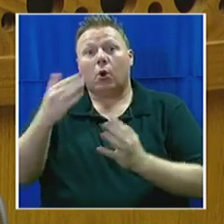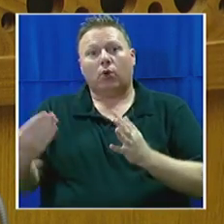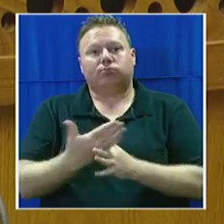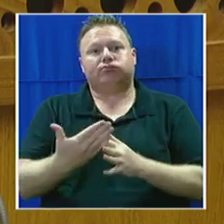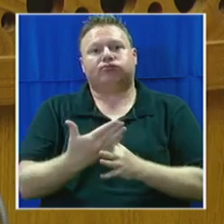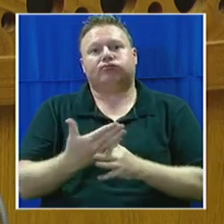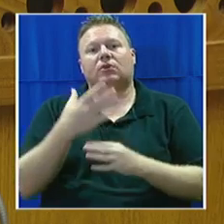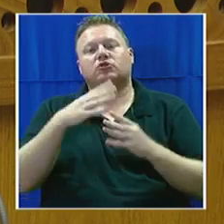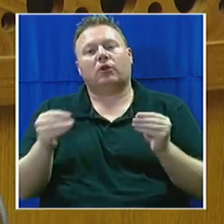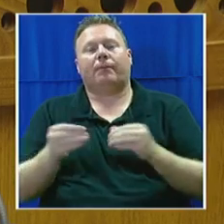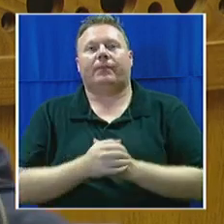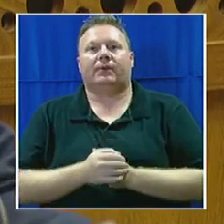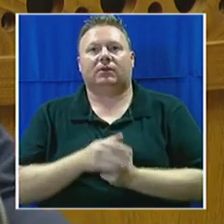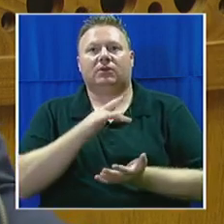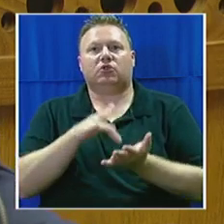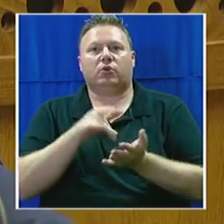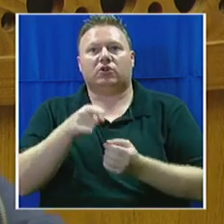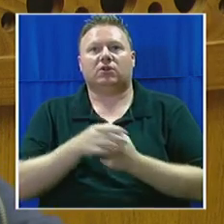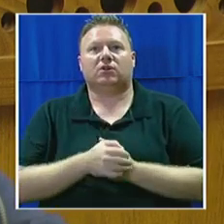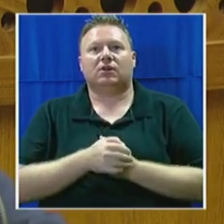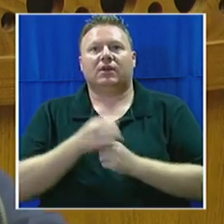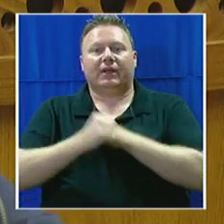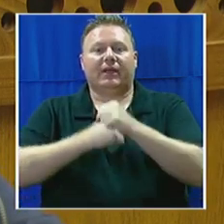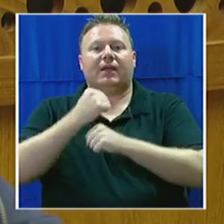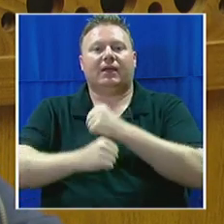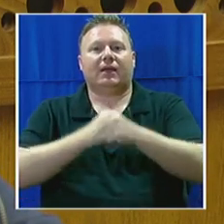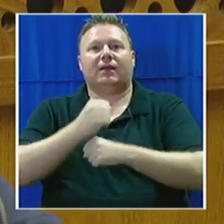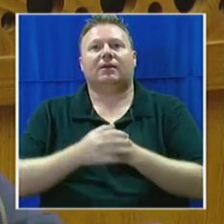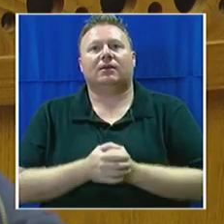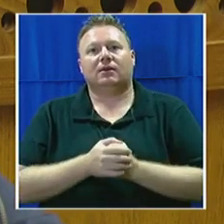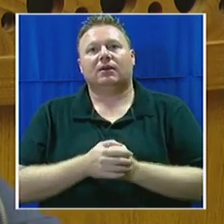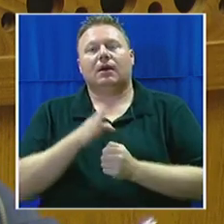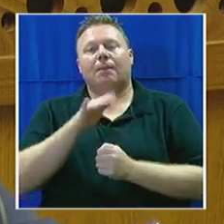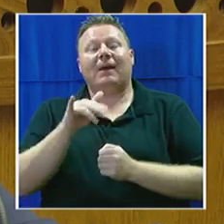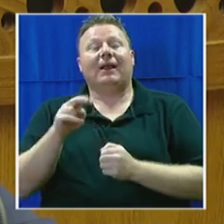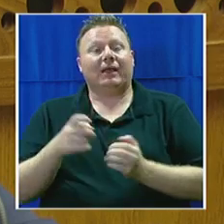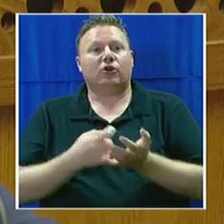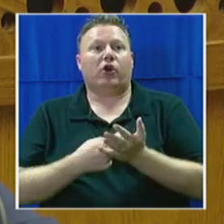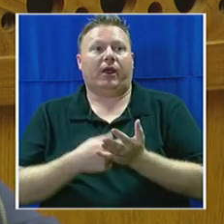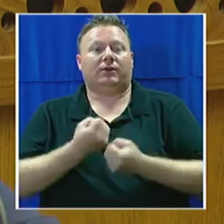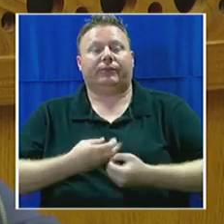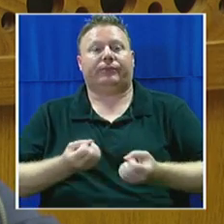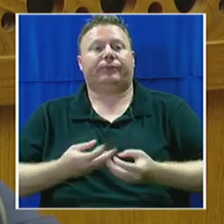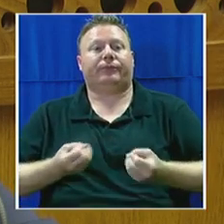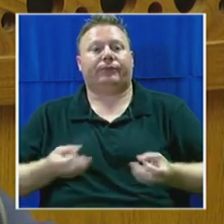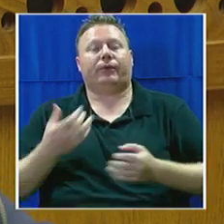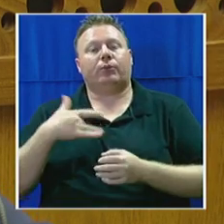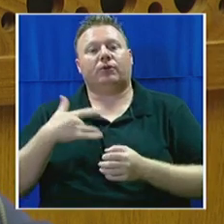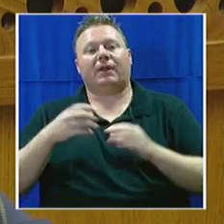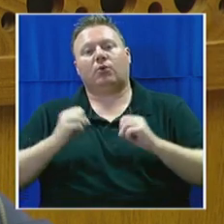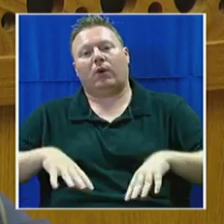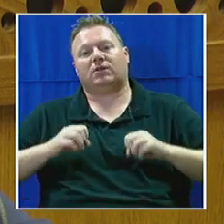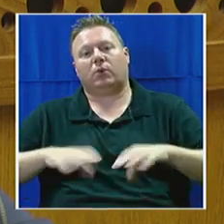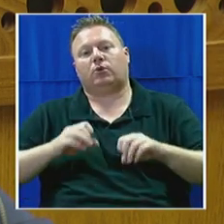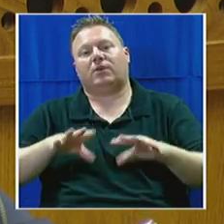end. Chairperson, every year without fail, the AG points out billions of rands that are wasted by municipalities, and over the last 10 years,